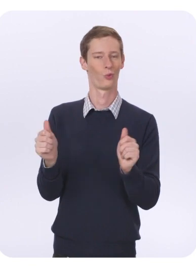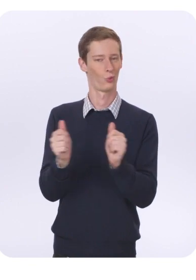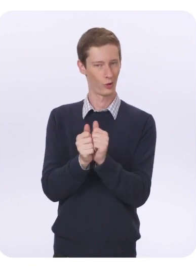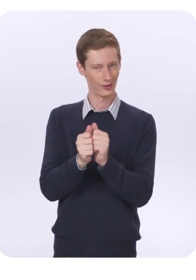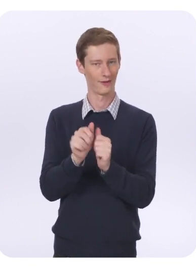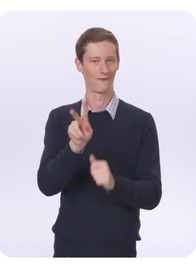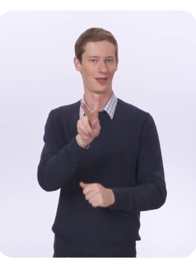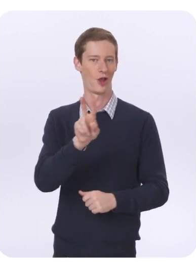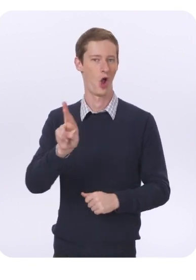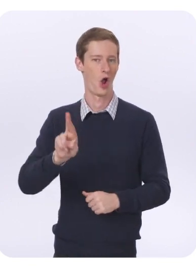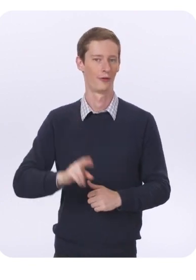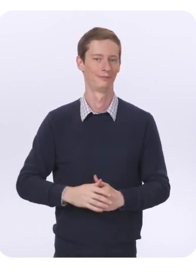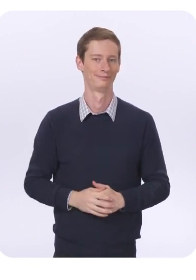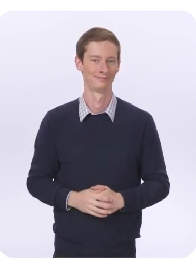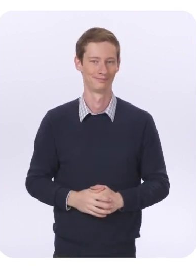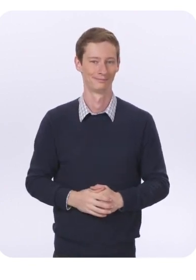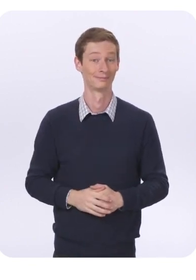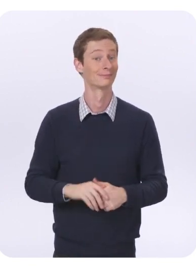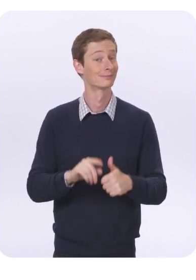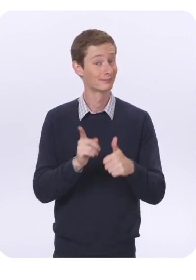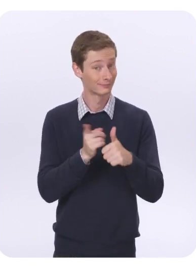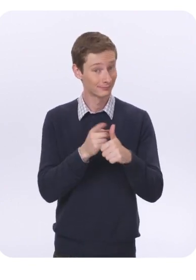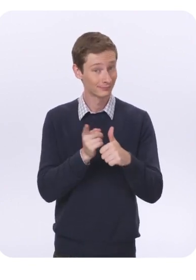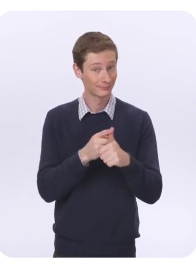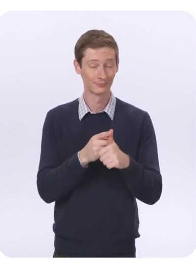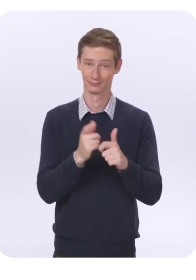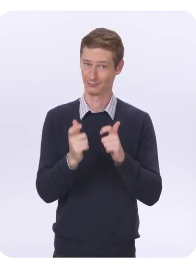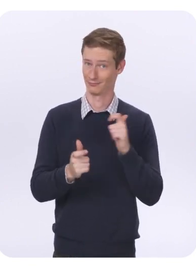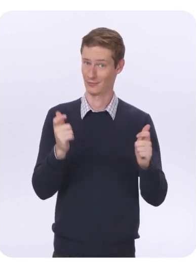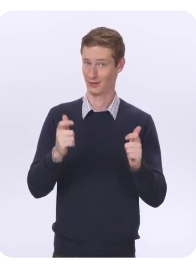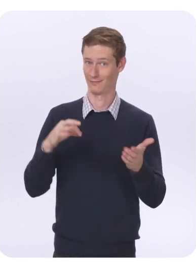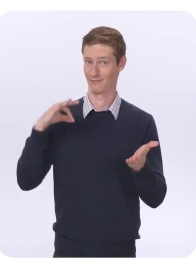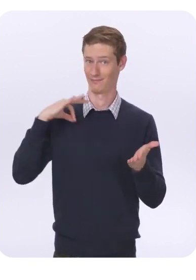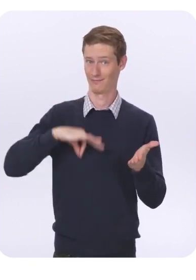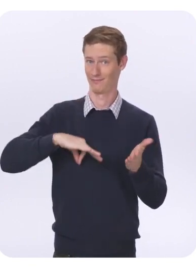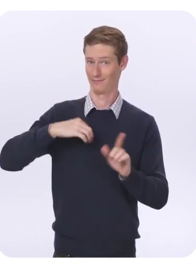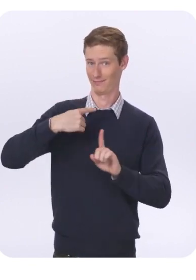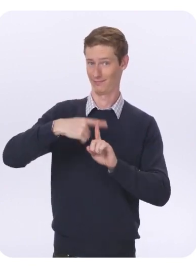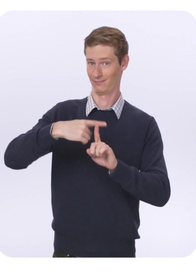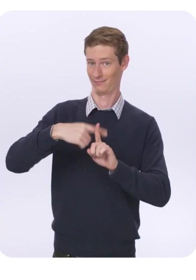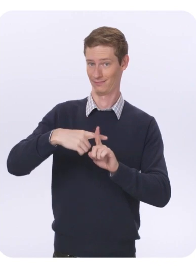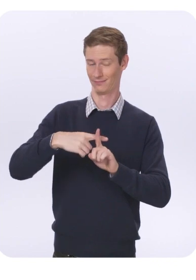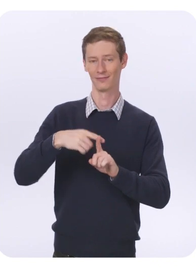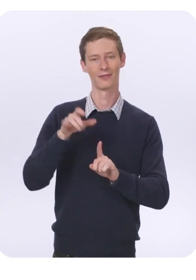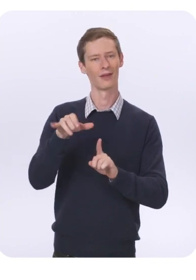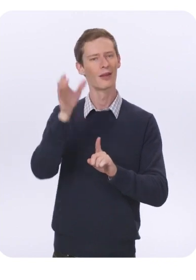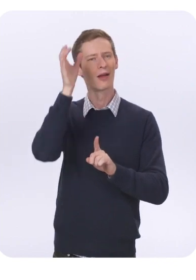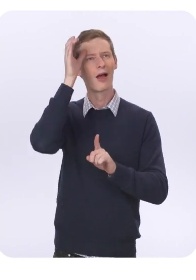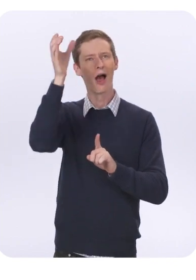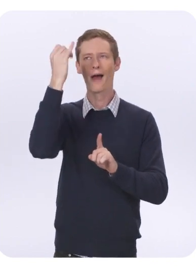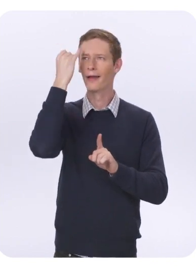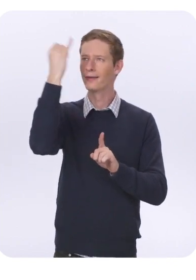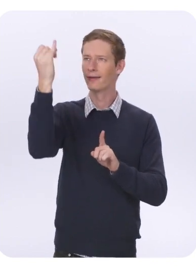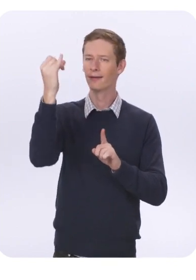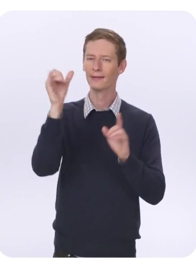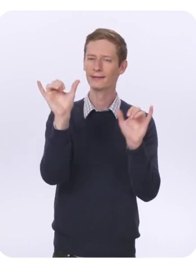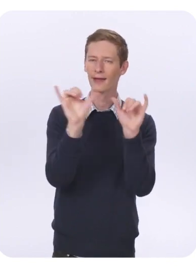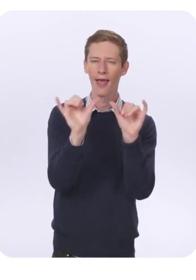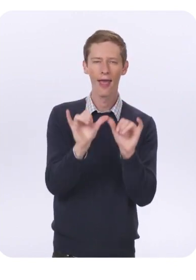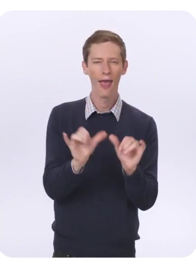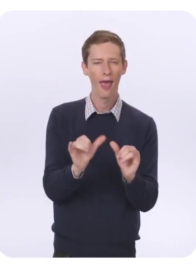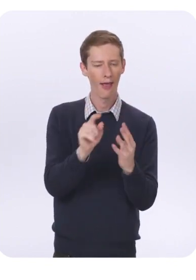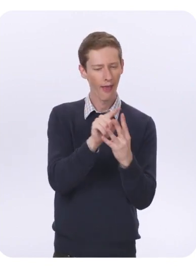VR. The first and surely biggest advantage is making the concept of scale more tangible by letting the